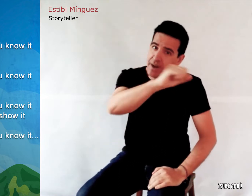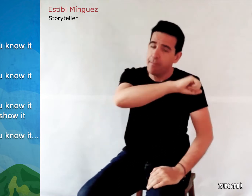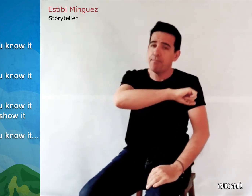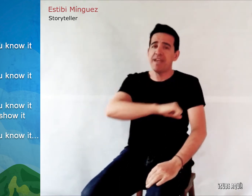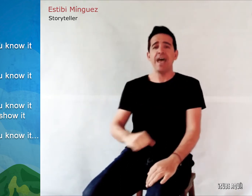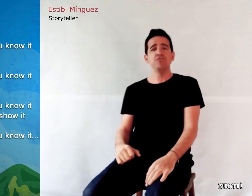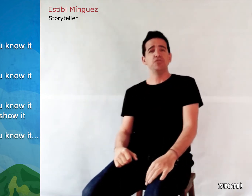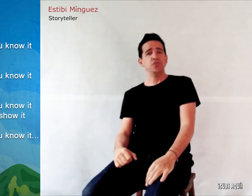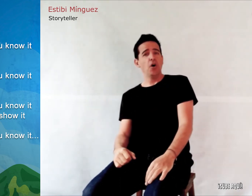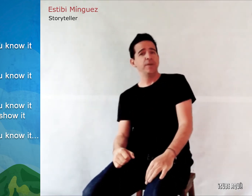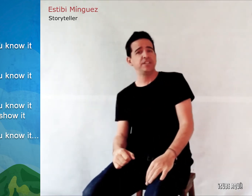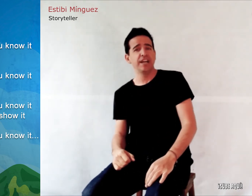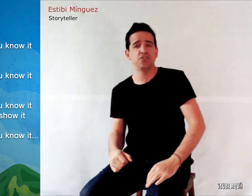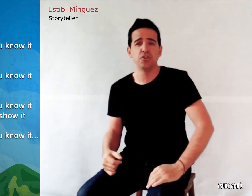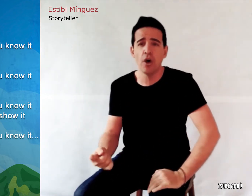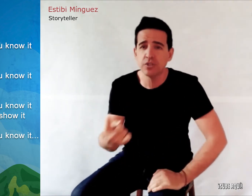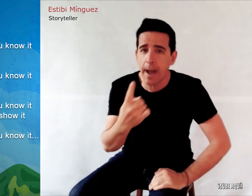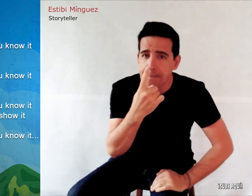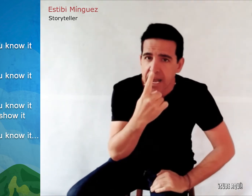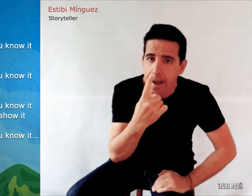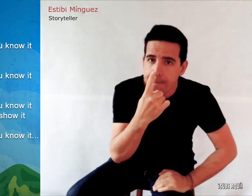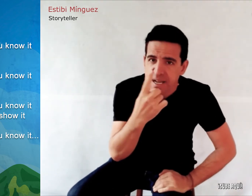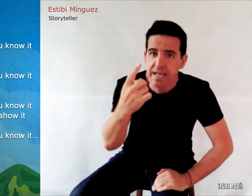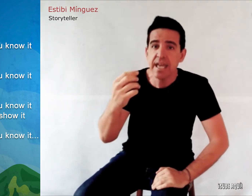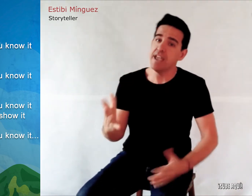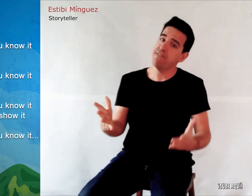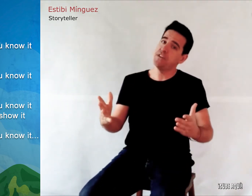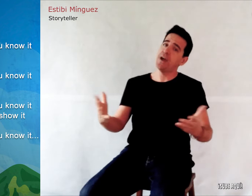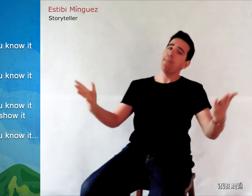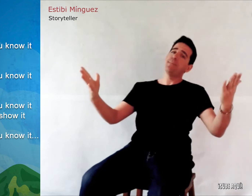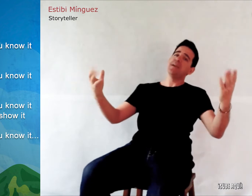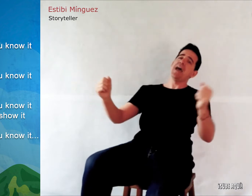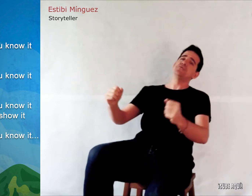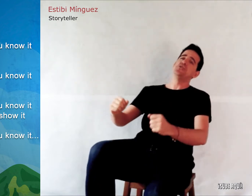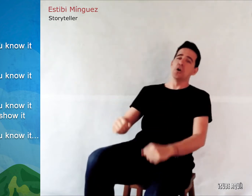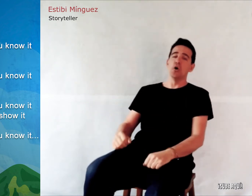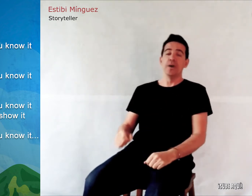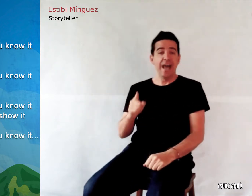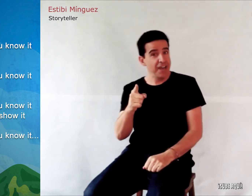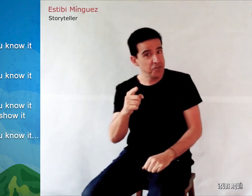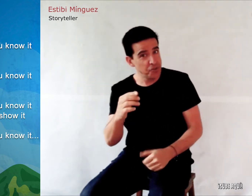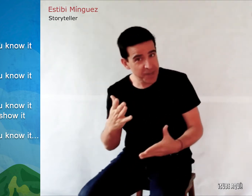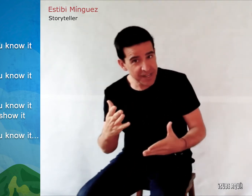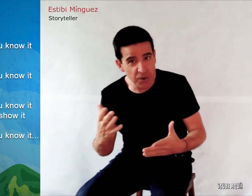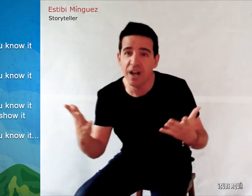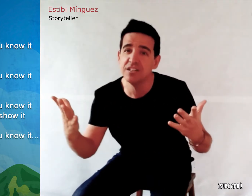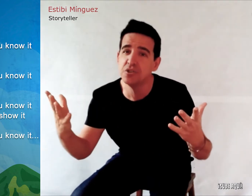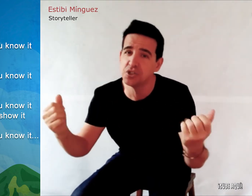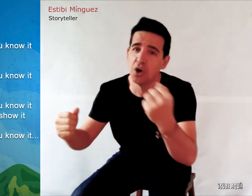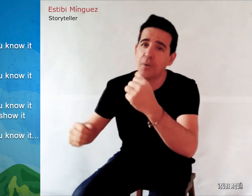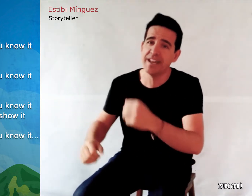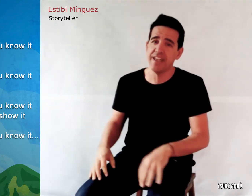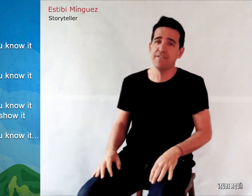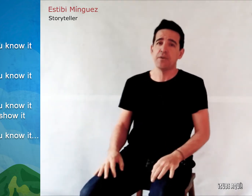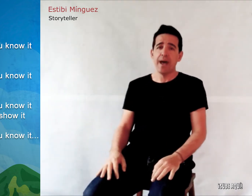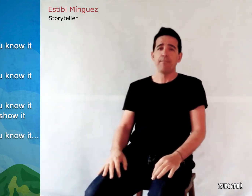If you're happy and you know it, touch your nose. If you're happy and you know it, and you really want to